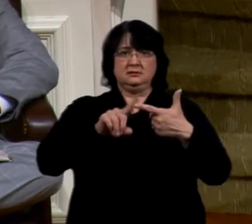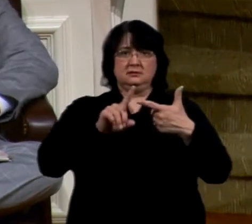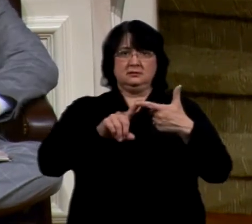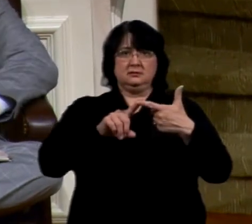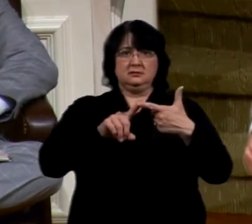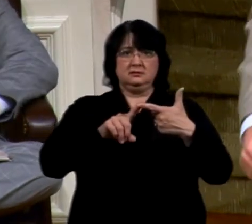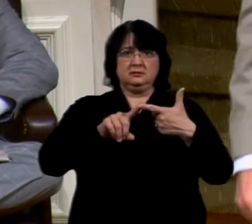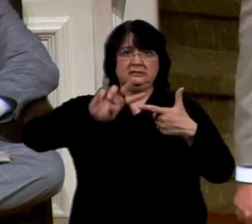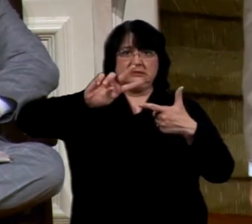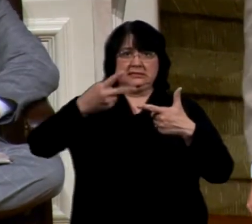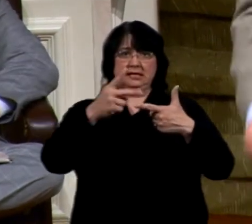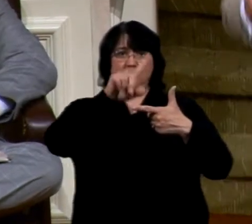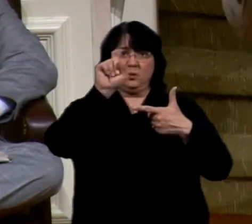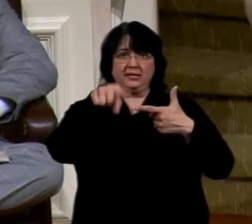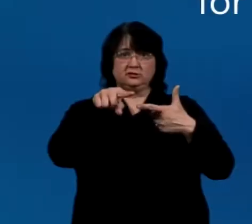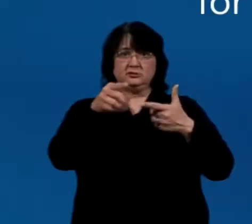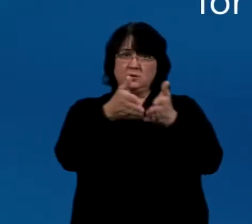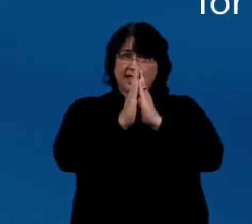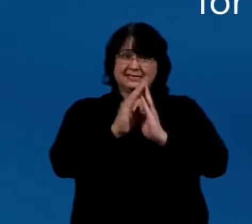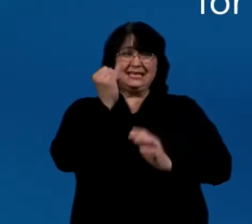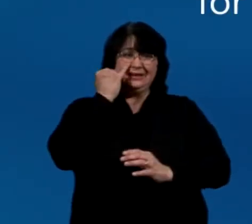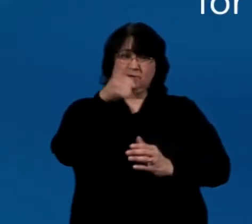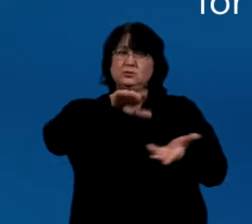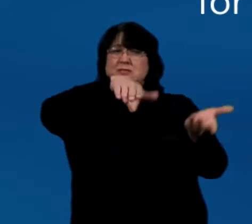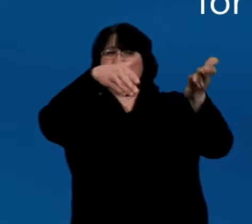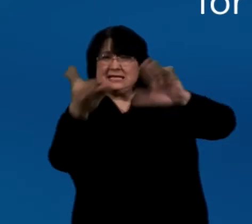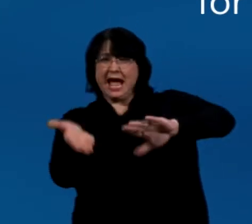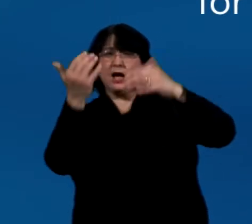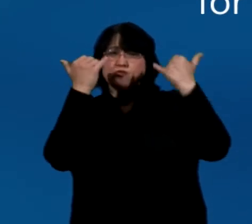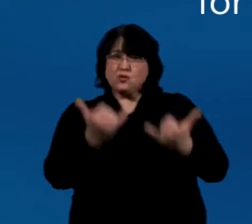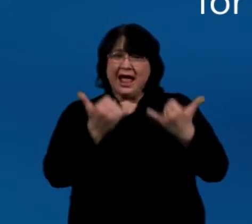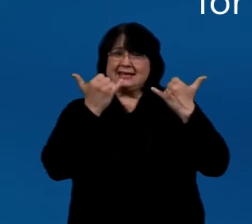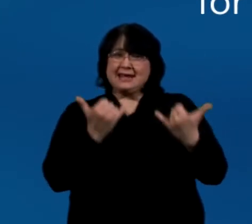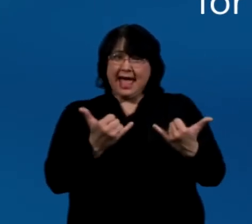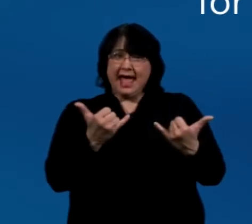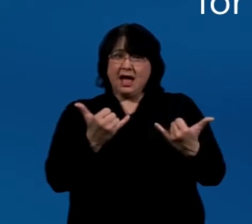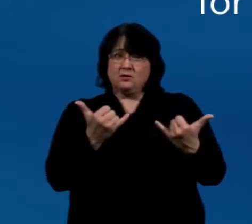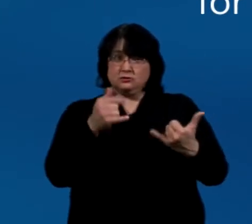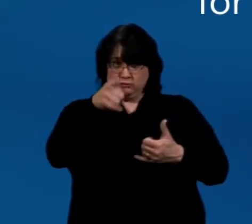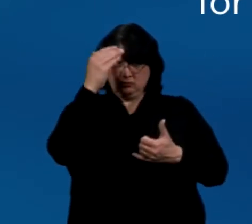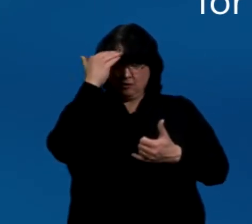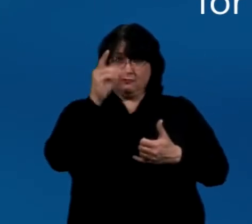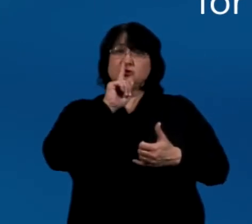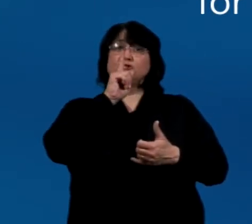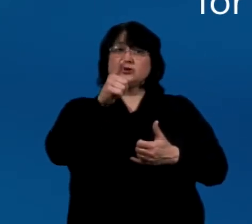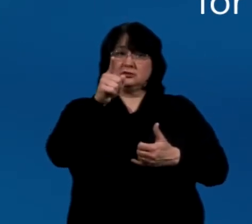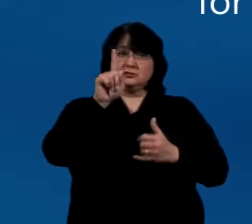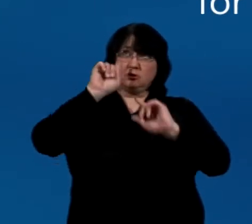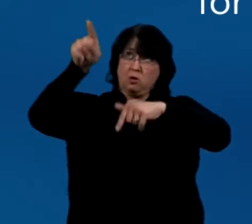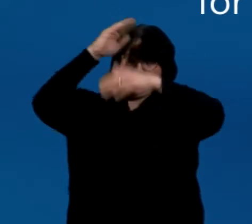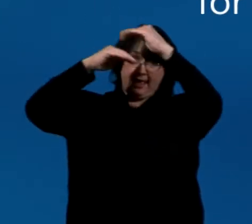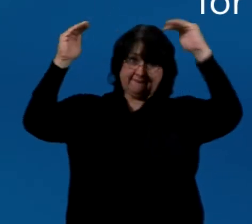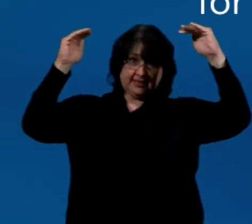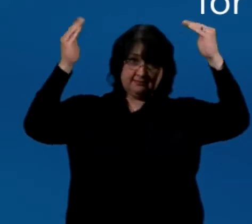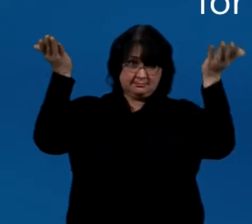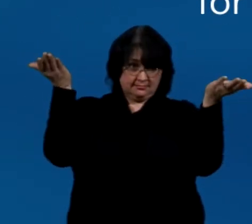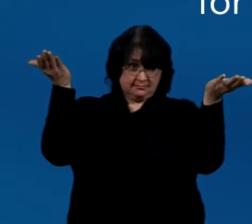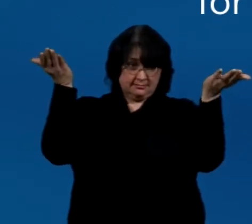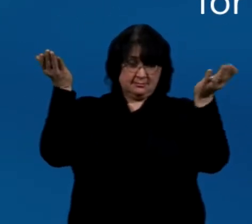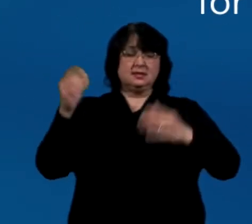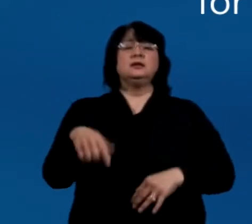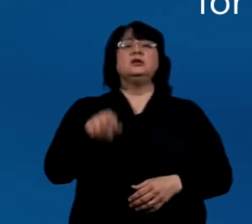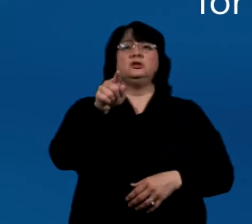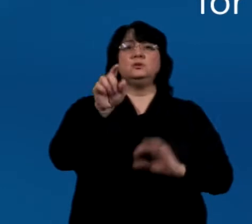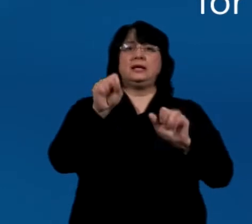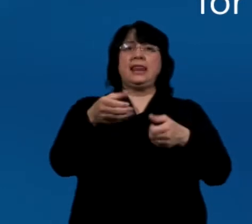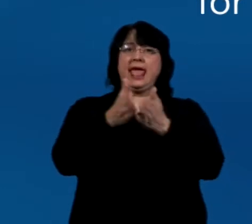The second question you're going to ask them is, if you should die right now, do you know for sure that you would go to heaven? Now, you can